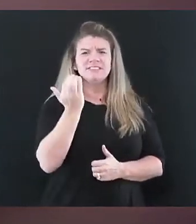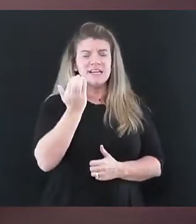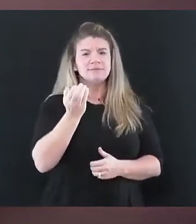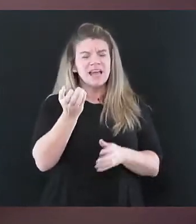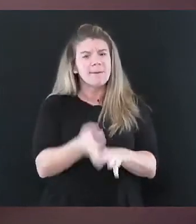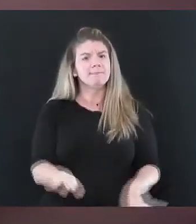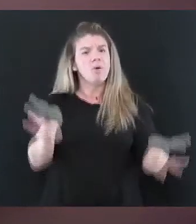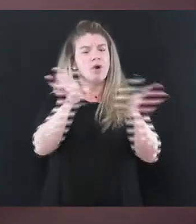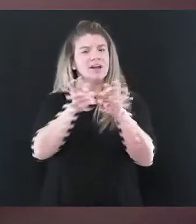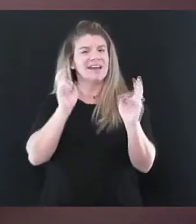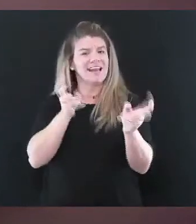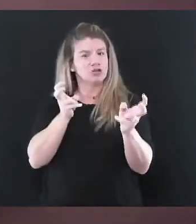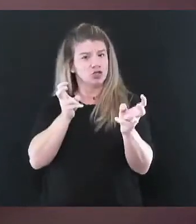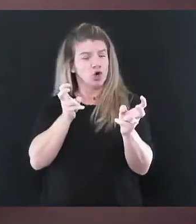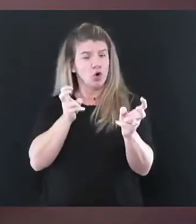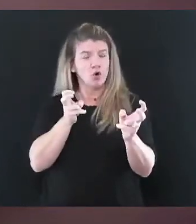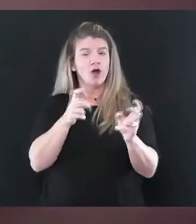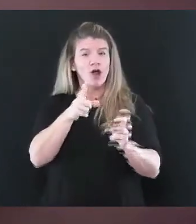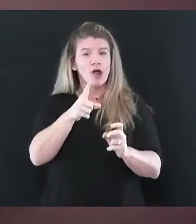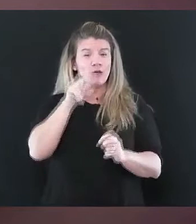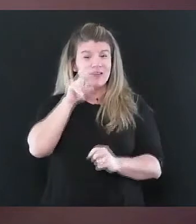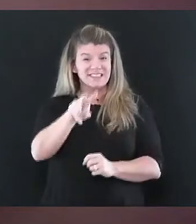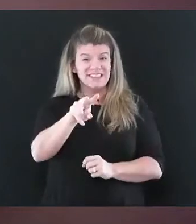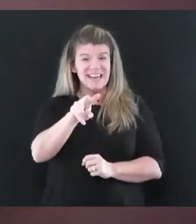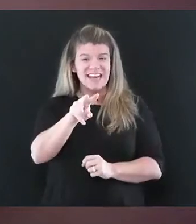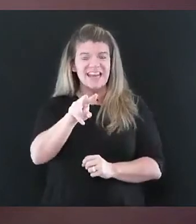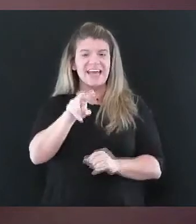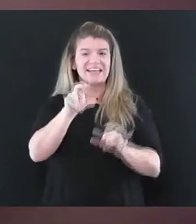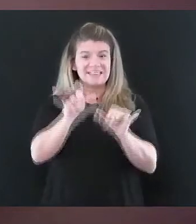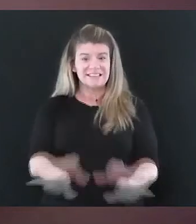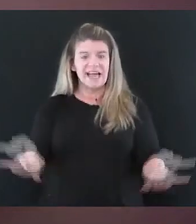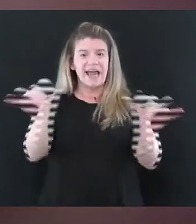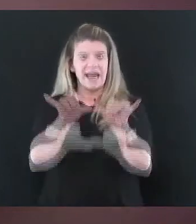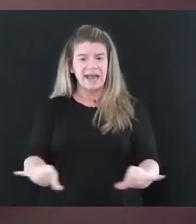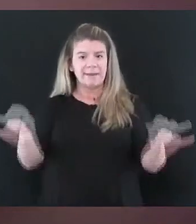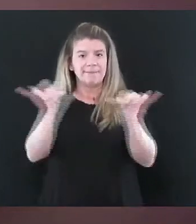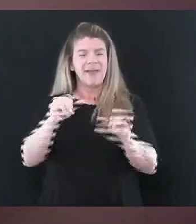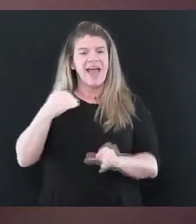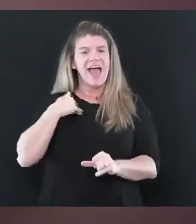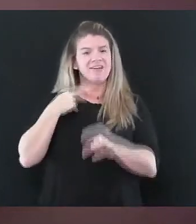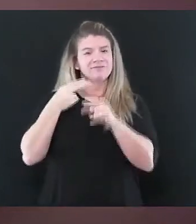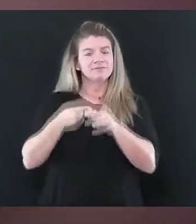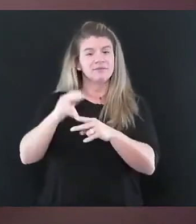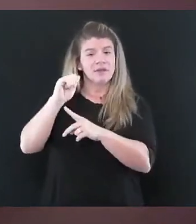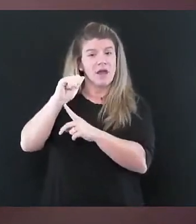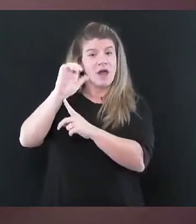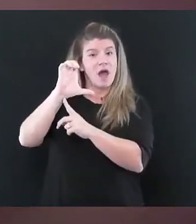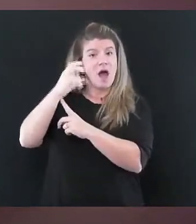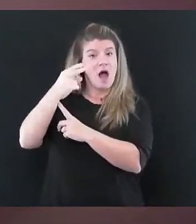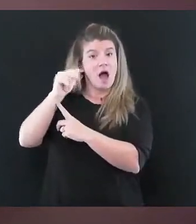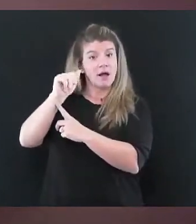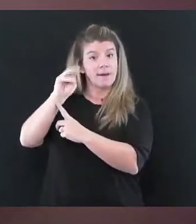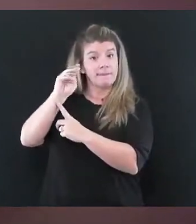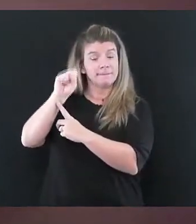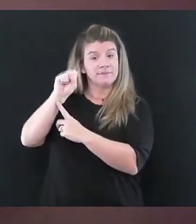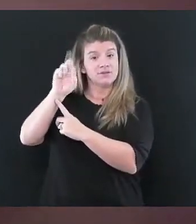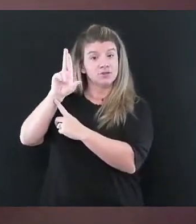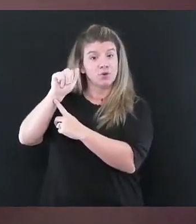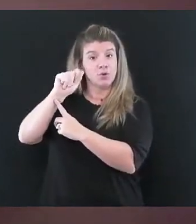But there is a theory in all of science, it's called Occam's razor. and it was named for